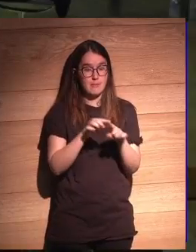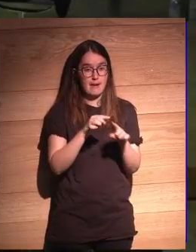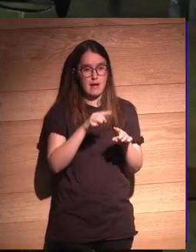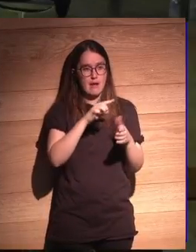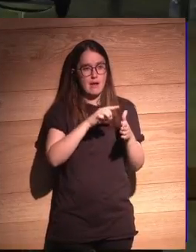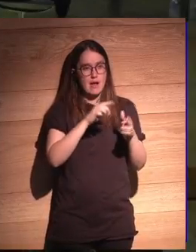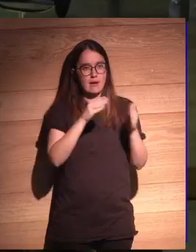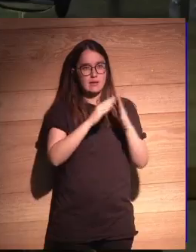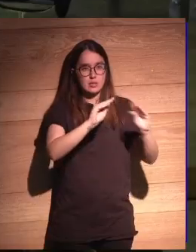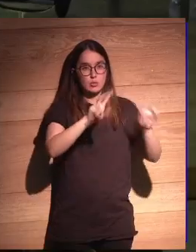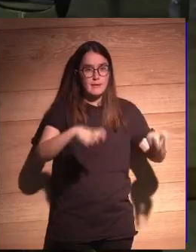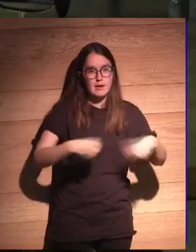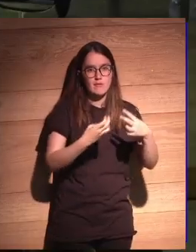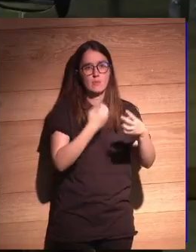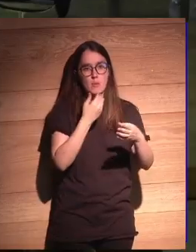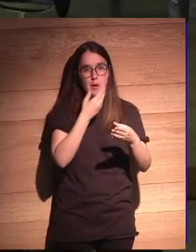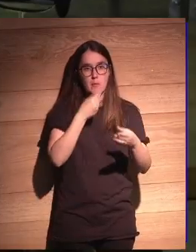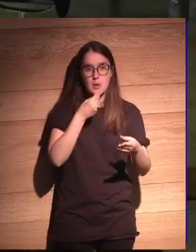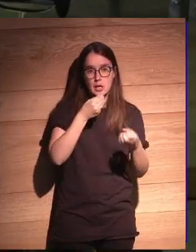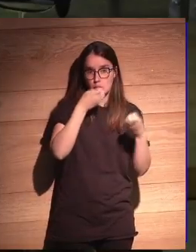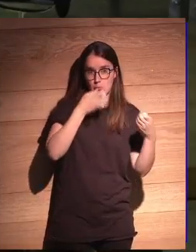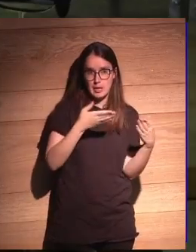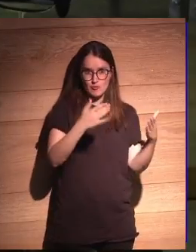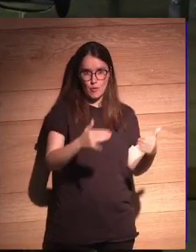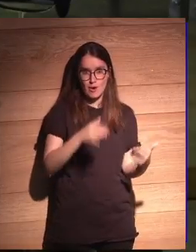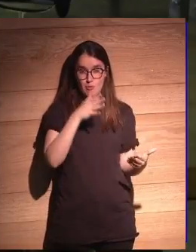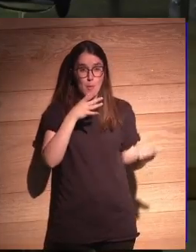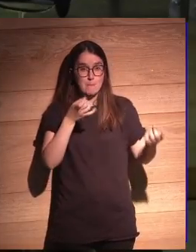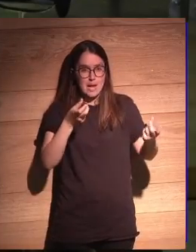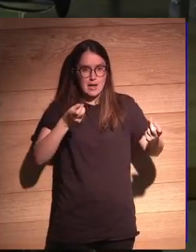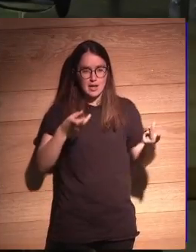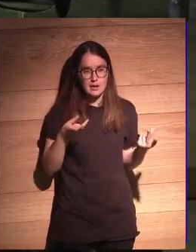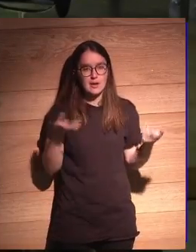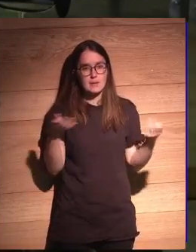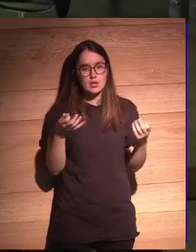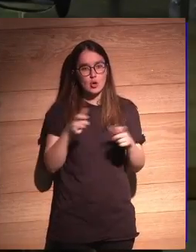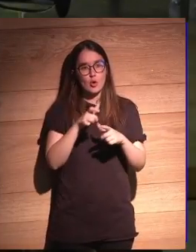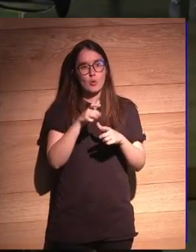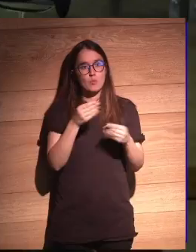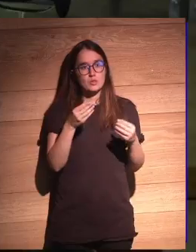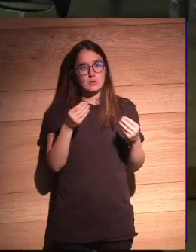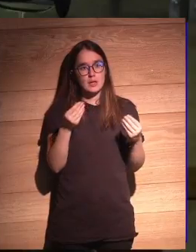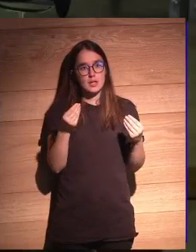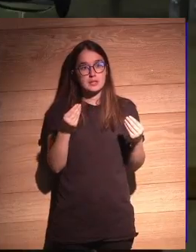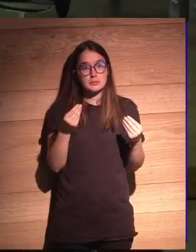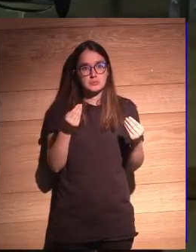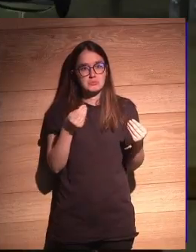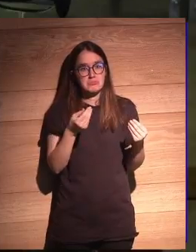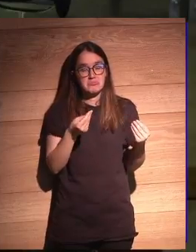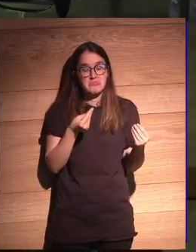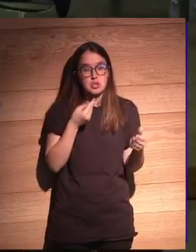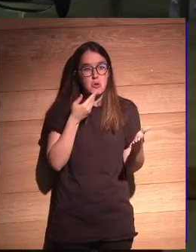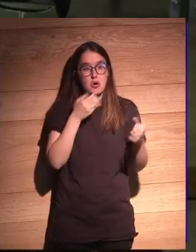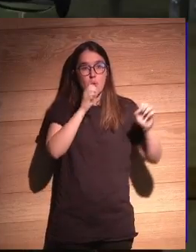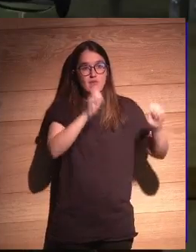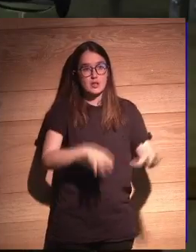for the owners to invest in these properties, and this led to many of the tenants